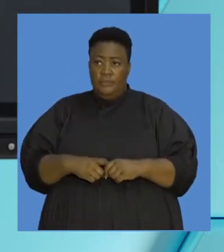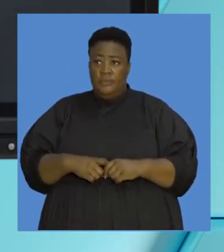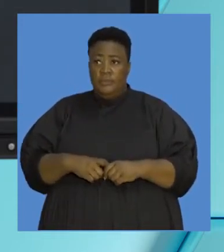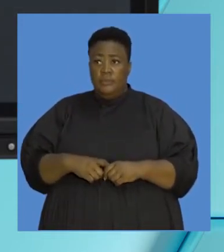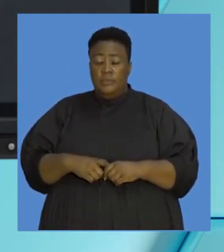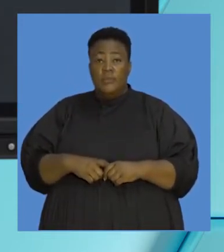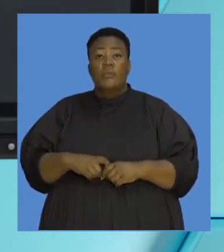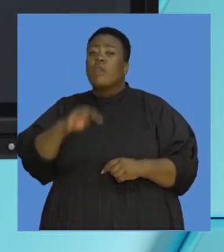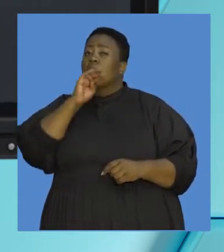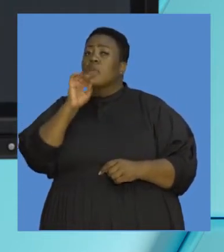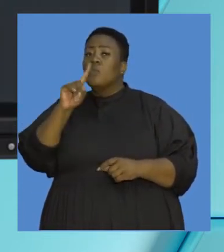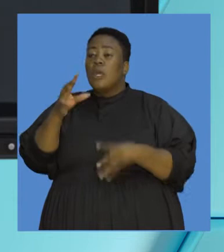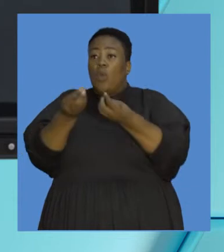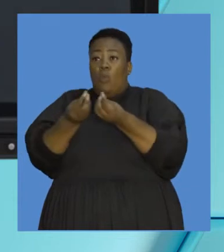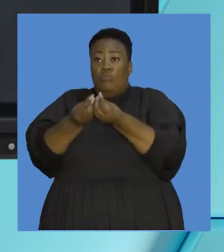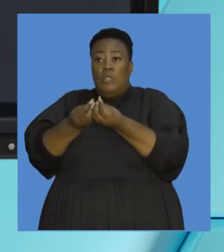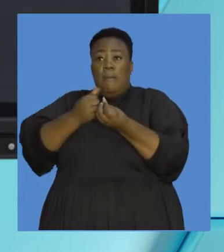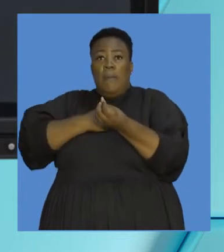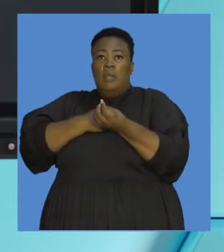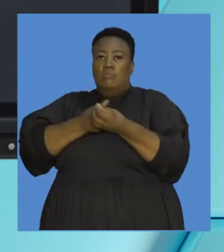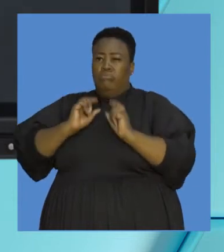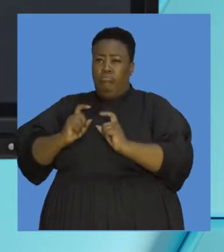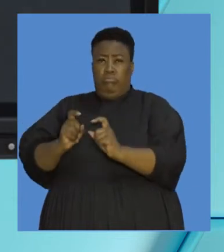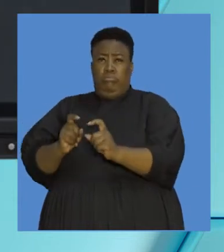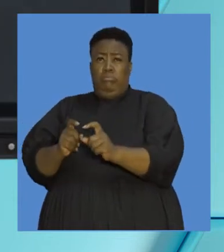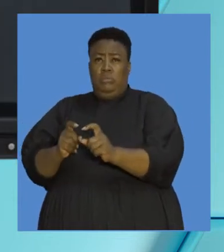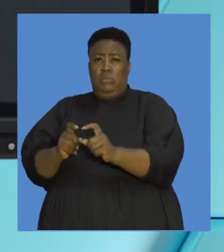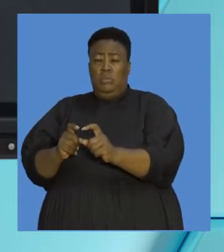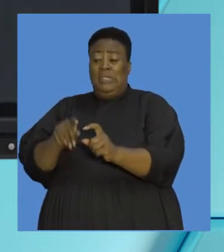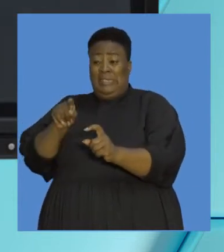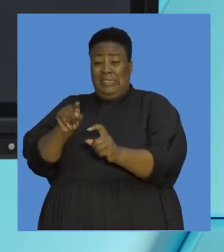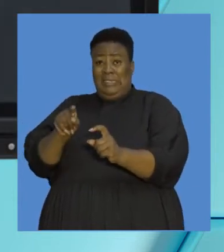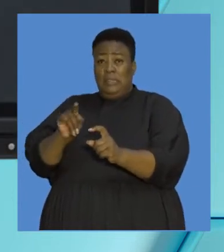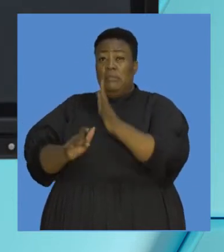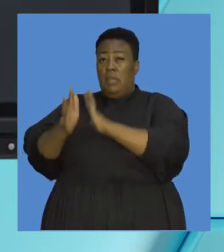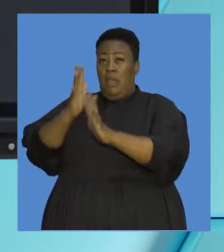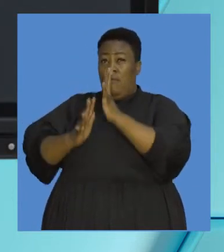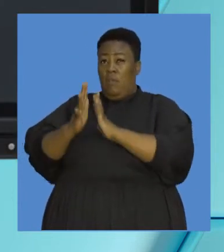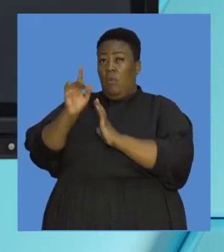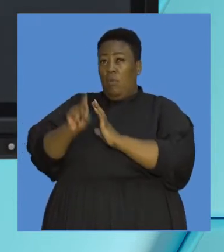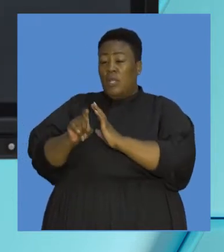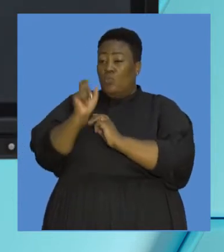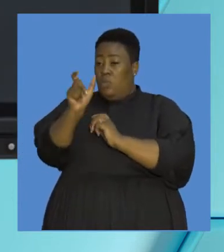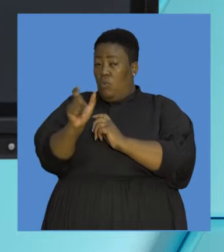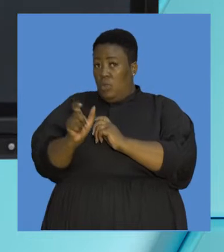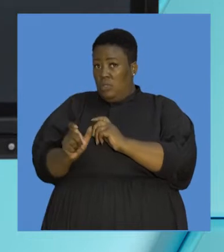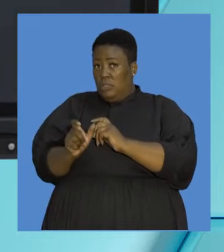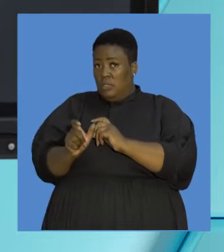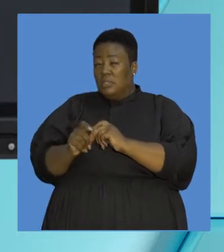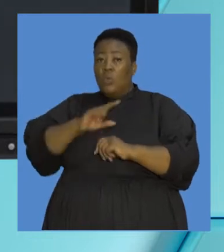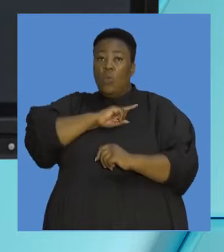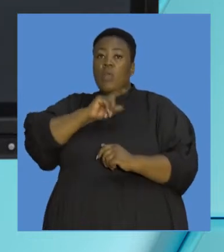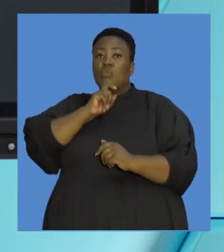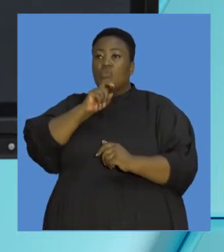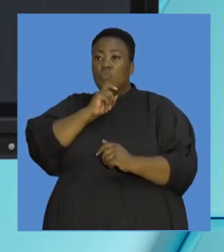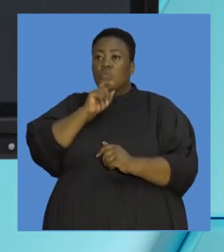What it does mean is my object's accelerating. Now here we've got to be careful with our terms, because we